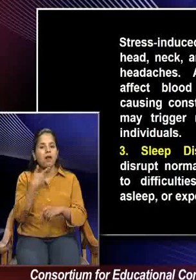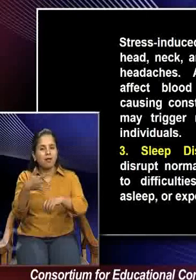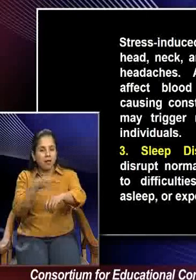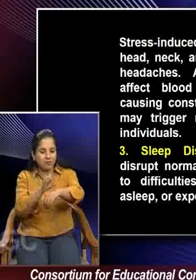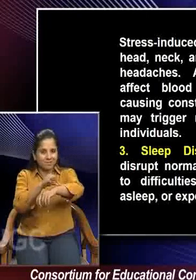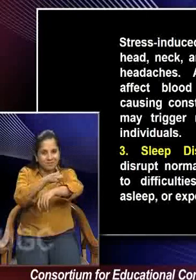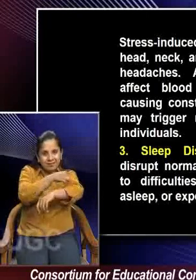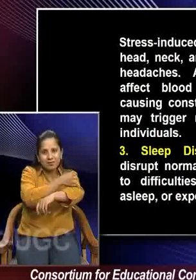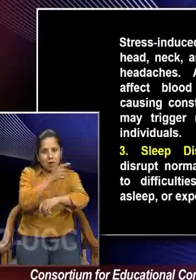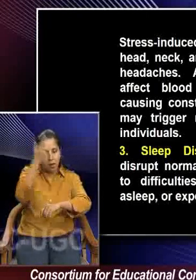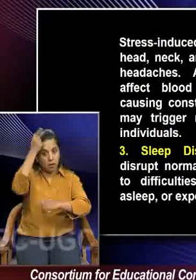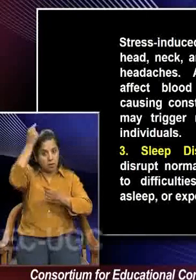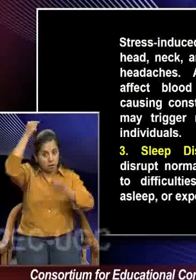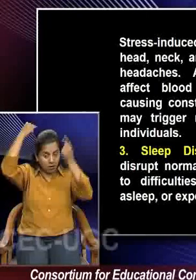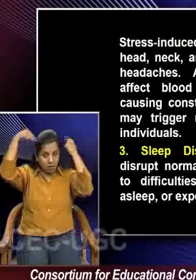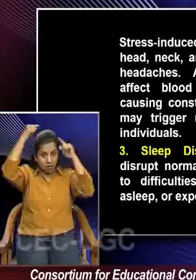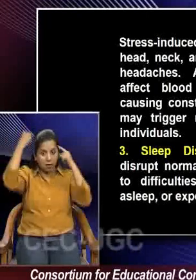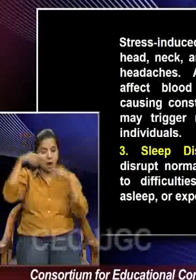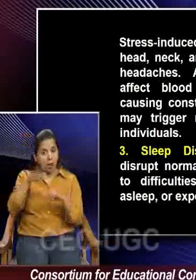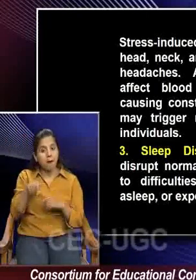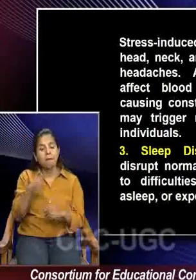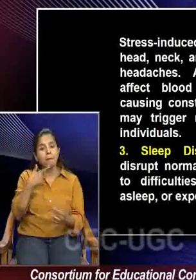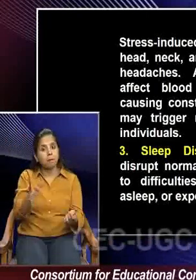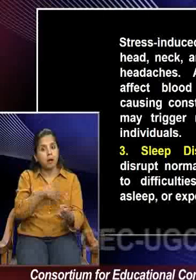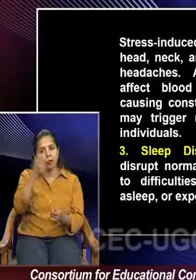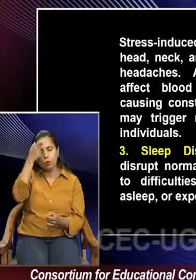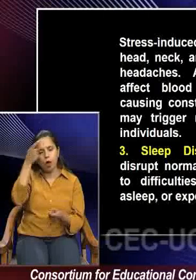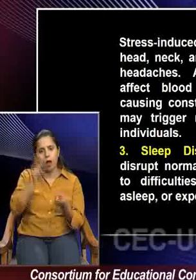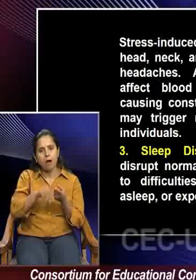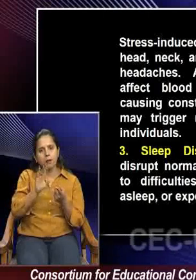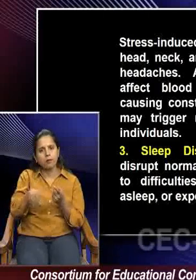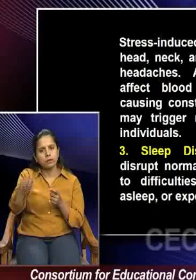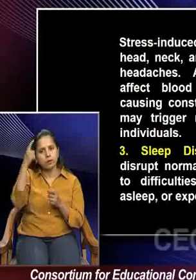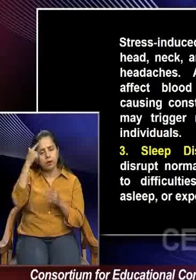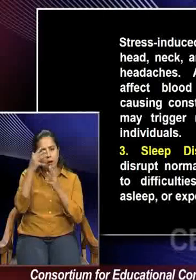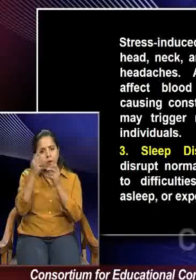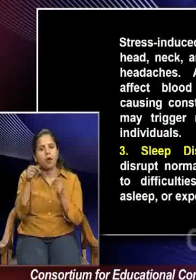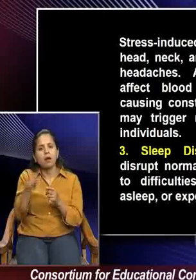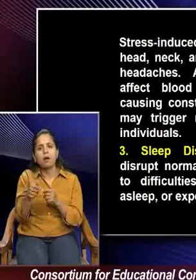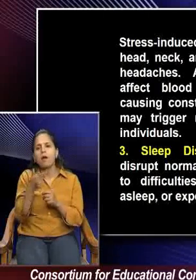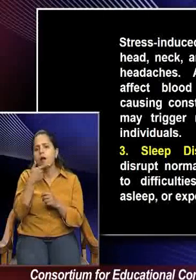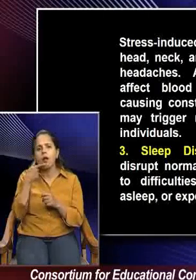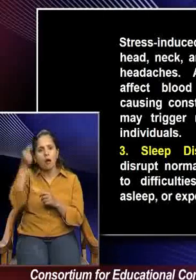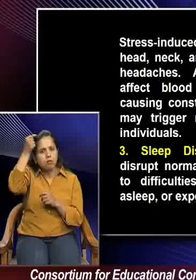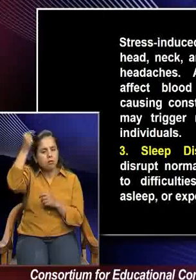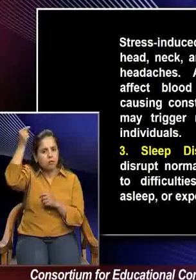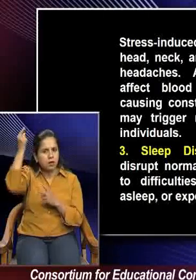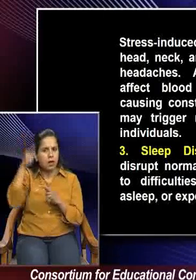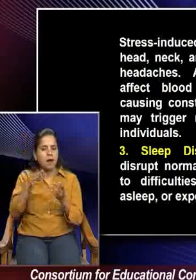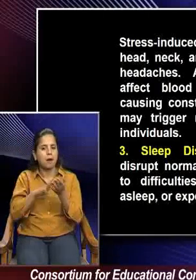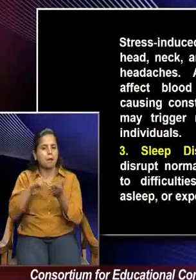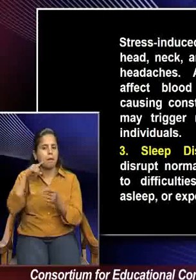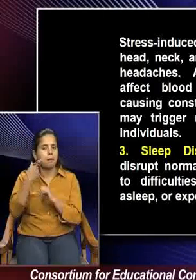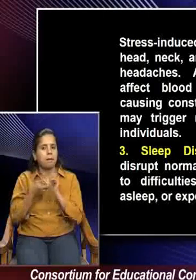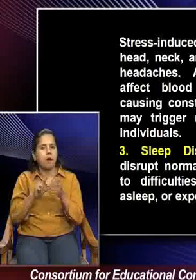in the brain, causing the problems of dilation, which may trigger the migraines